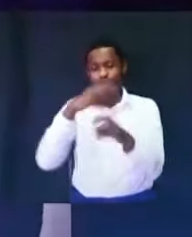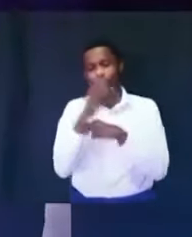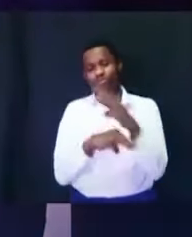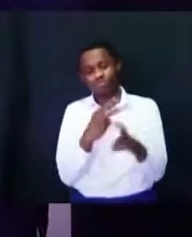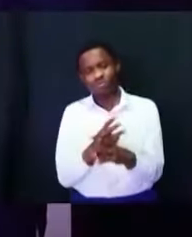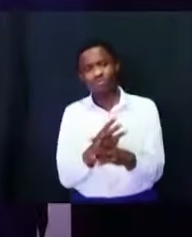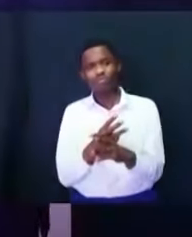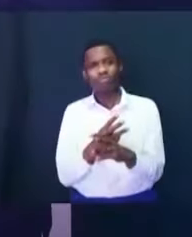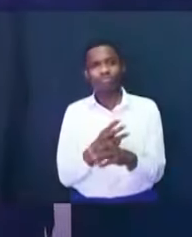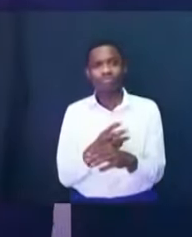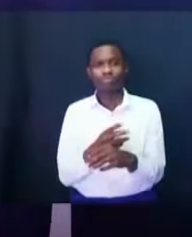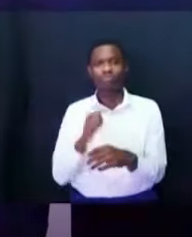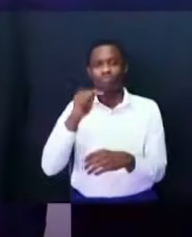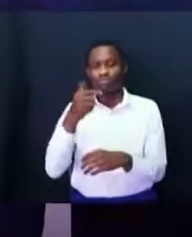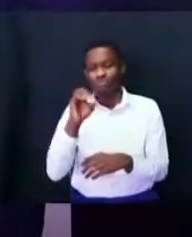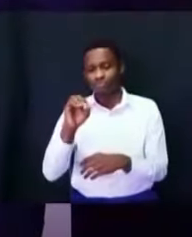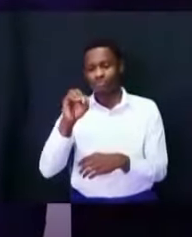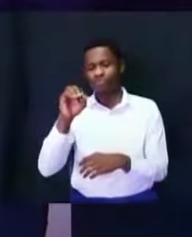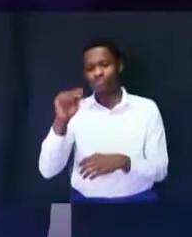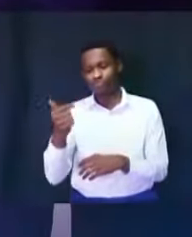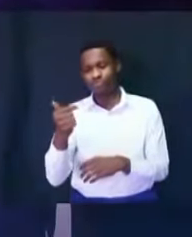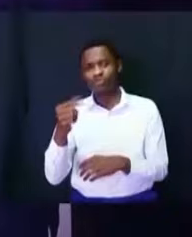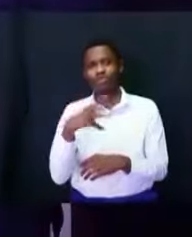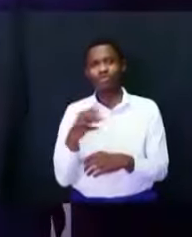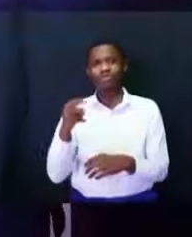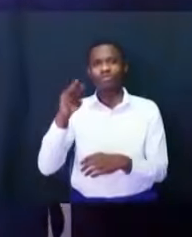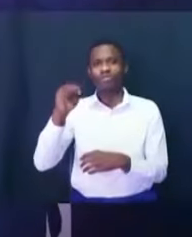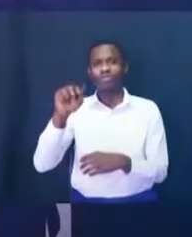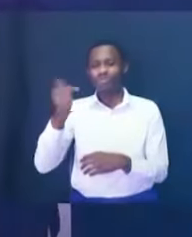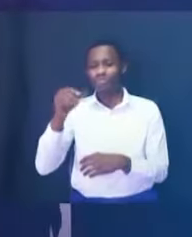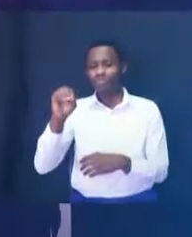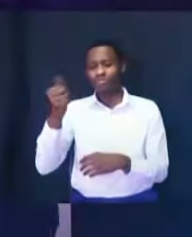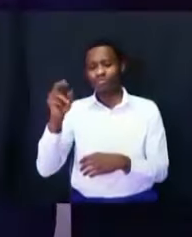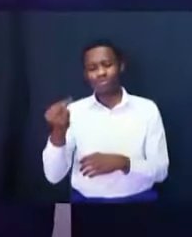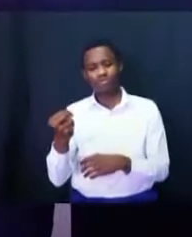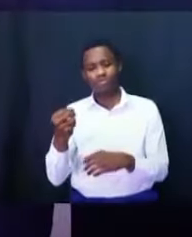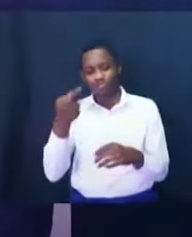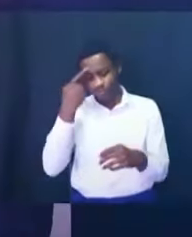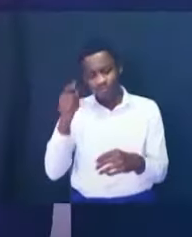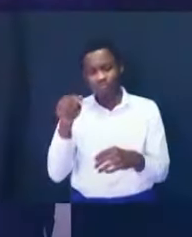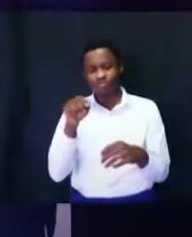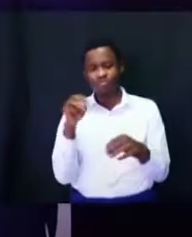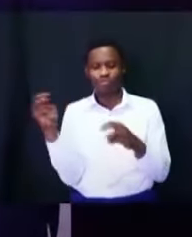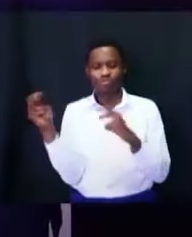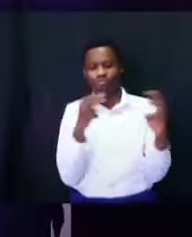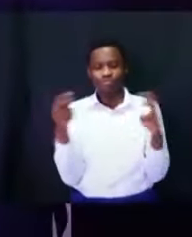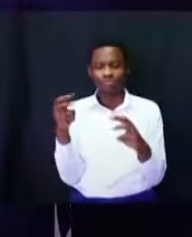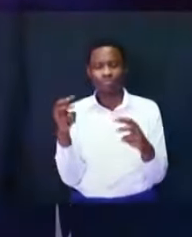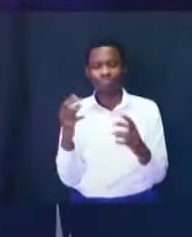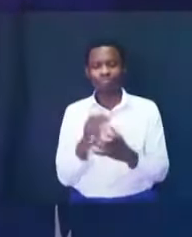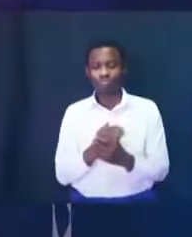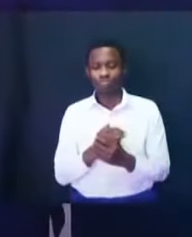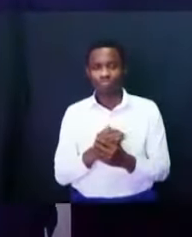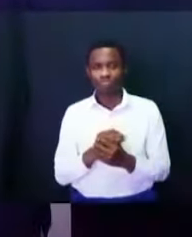and mag and to gather them from for battle in number they are like the